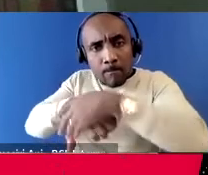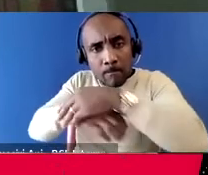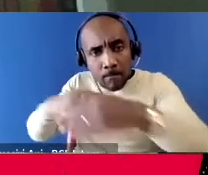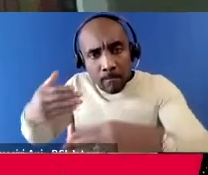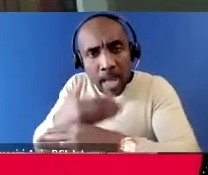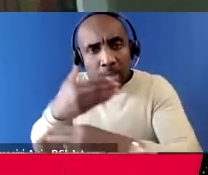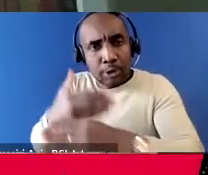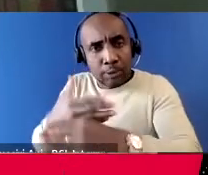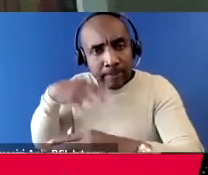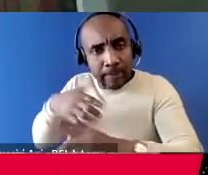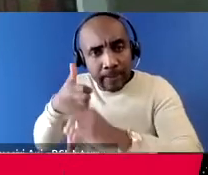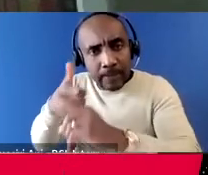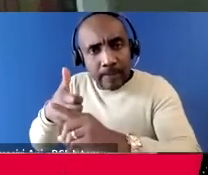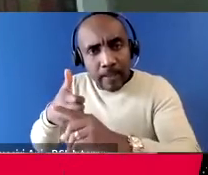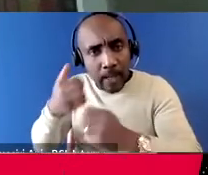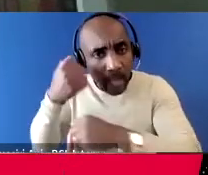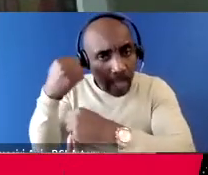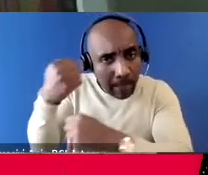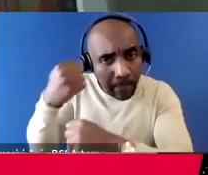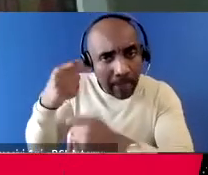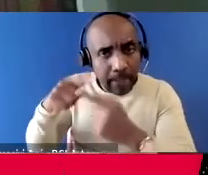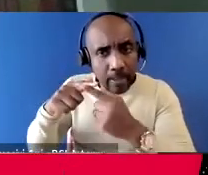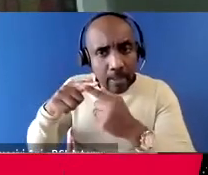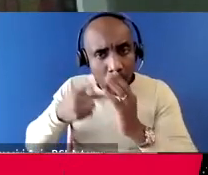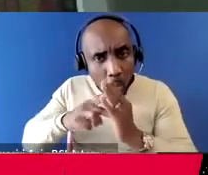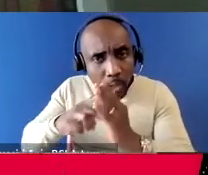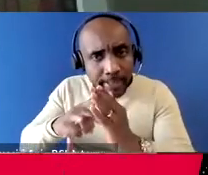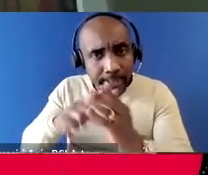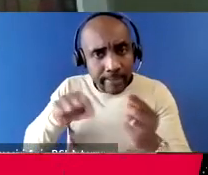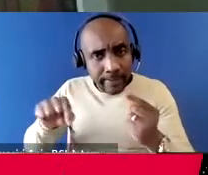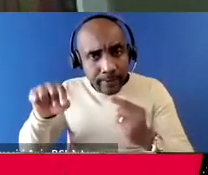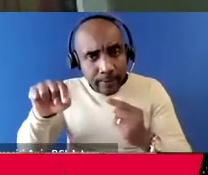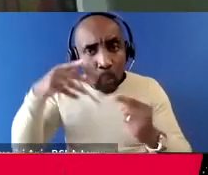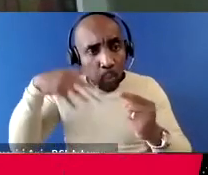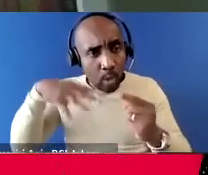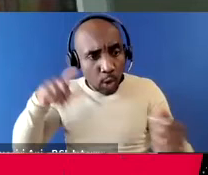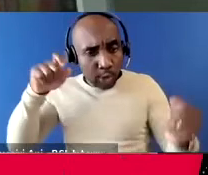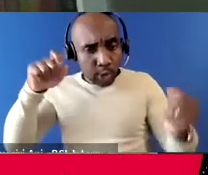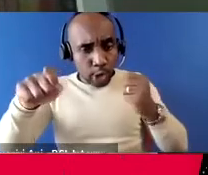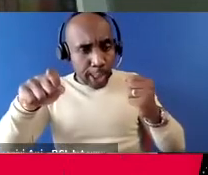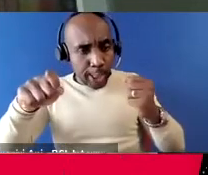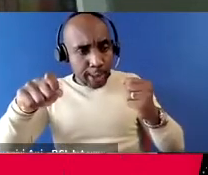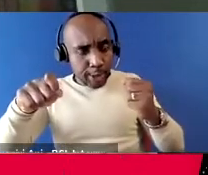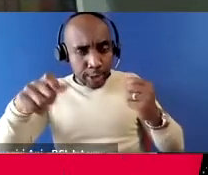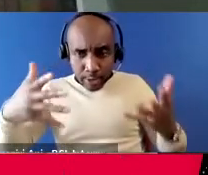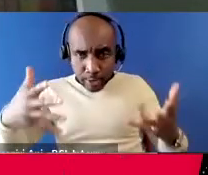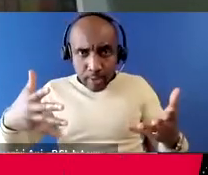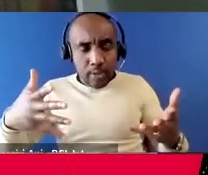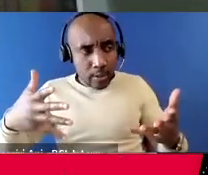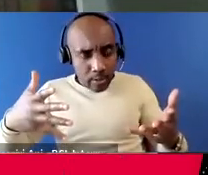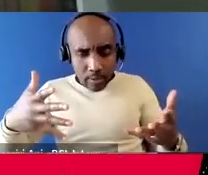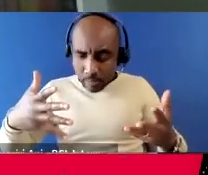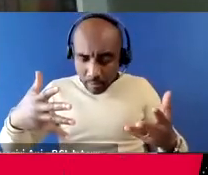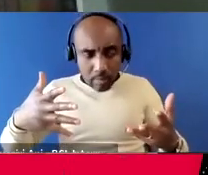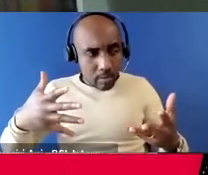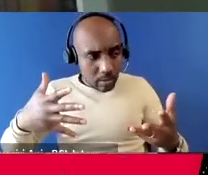as organizations who are committed to creating some sort of change in this space and really calling to account both our